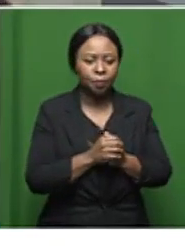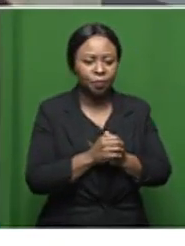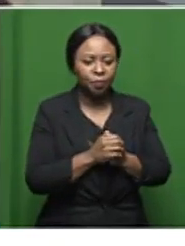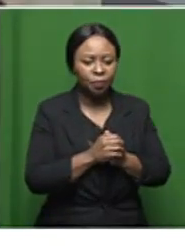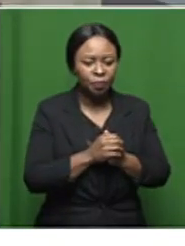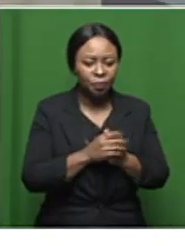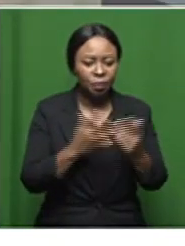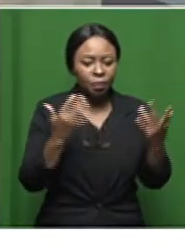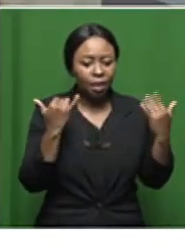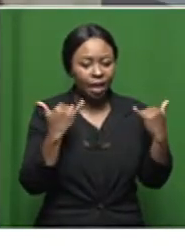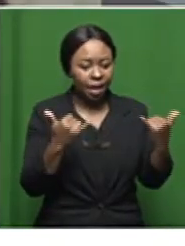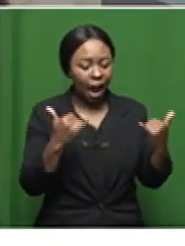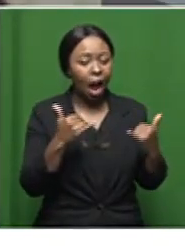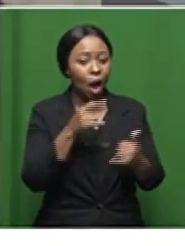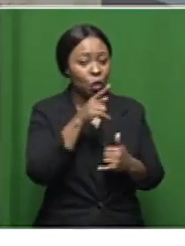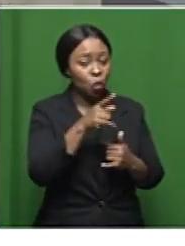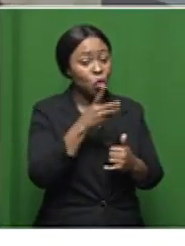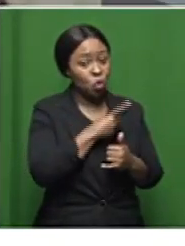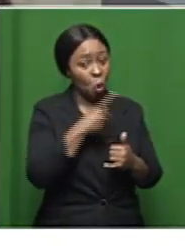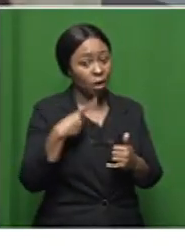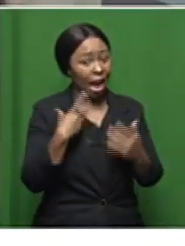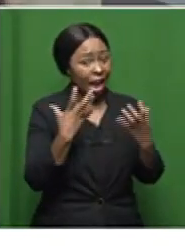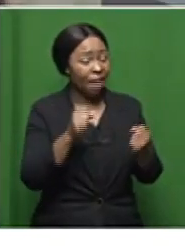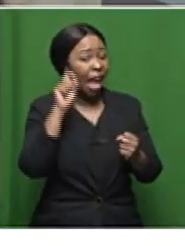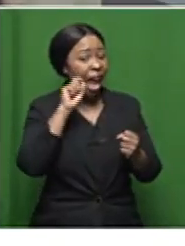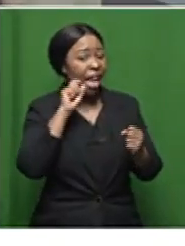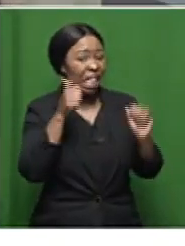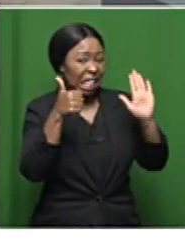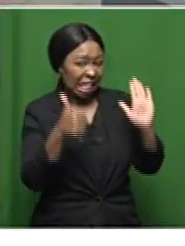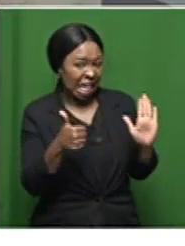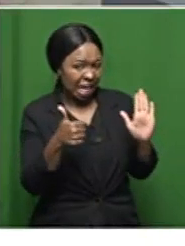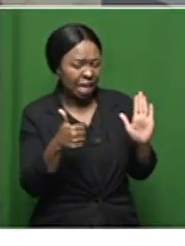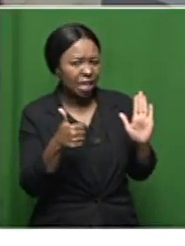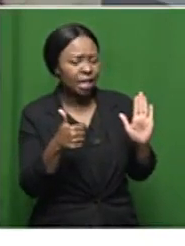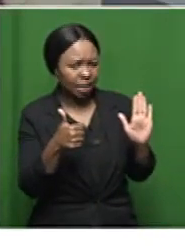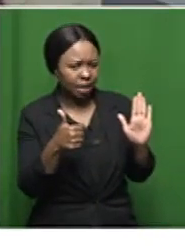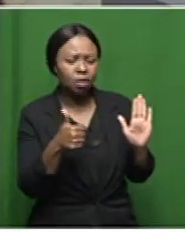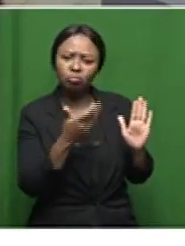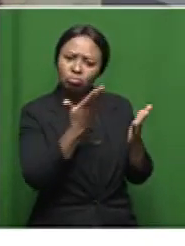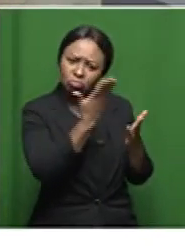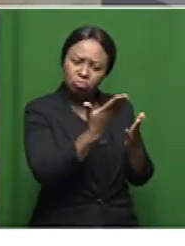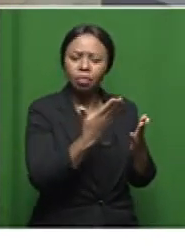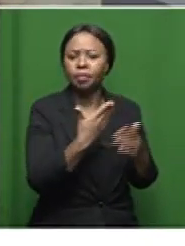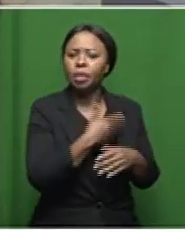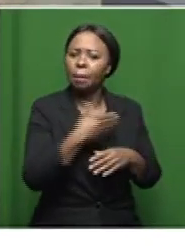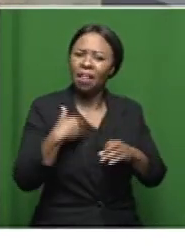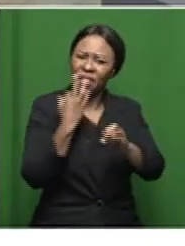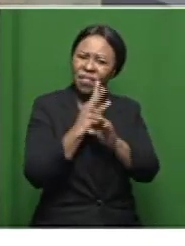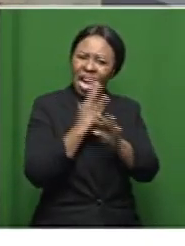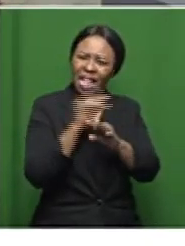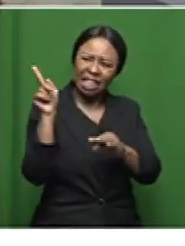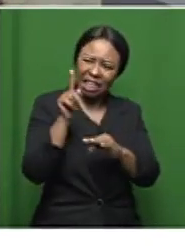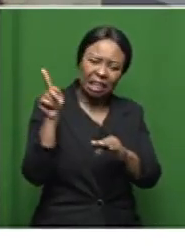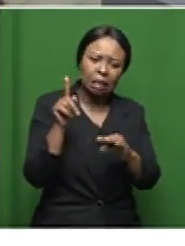Mangwana, now you have a daughter who is 6 years old, and for parents, we are told that it is